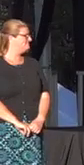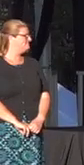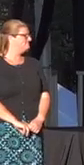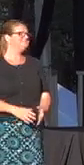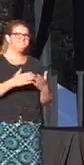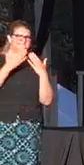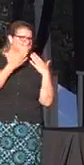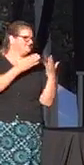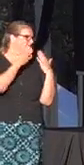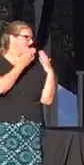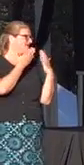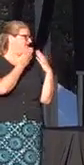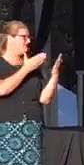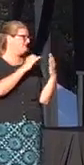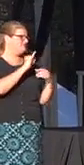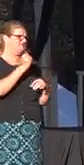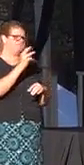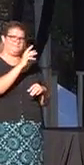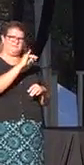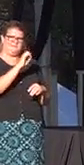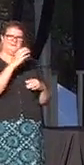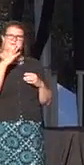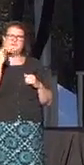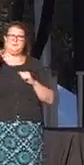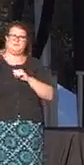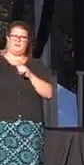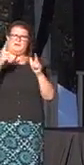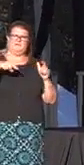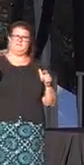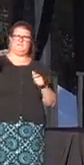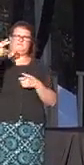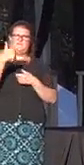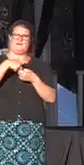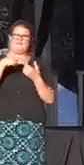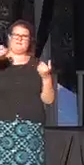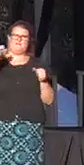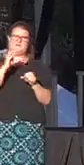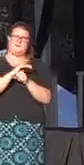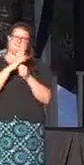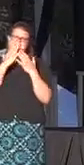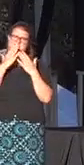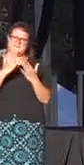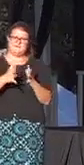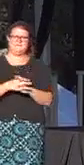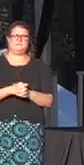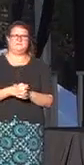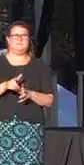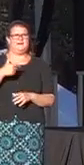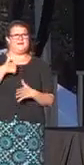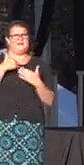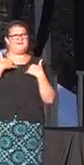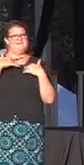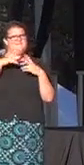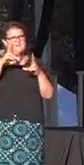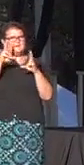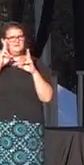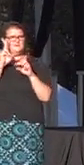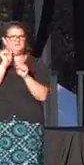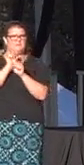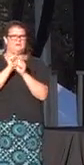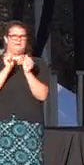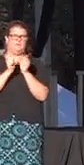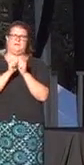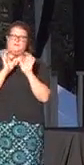Thank you, Jaime. And thank you to all of you for being here this evening. I have the privilege of working